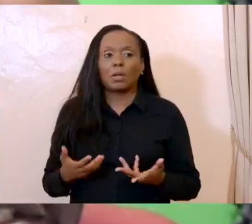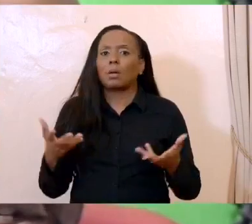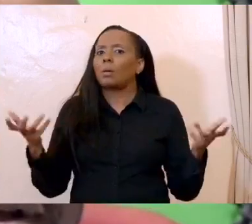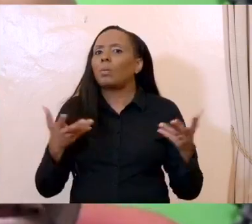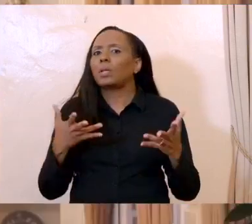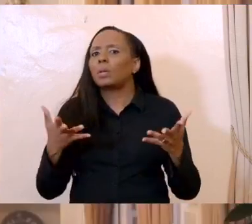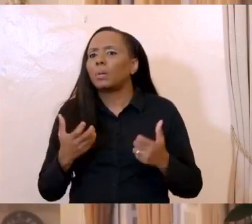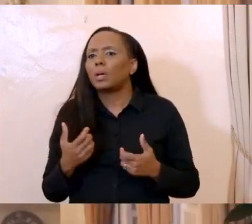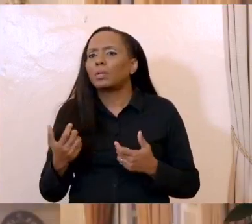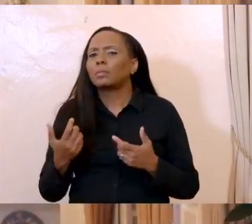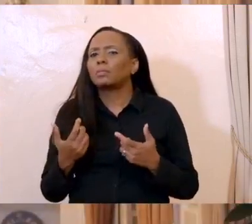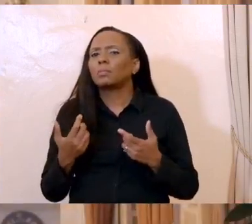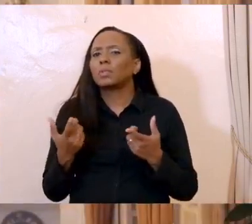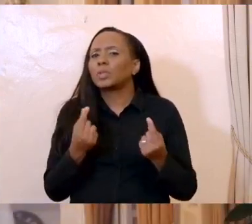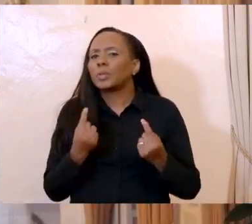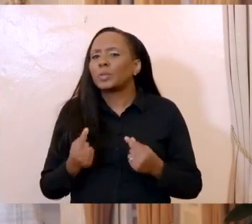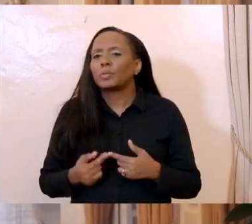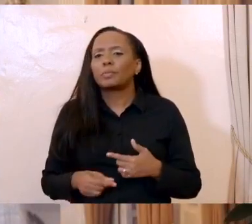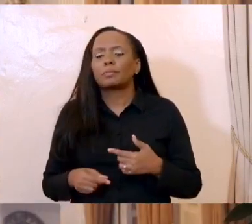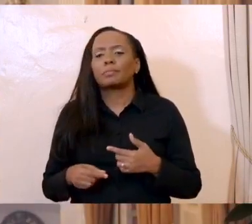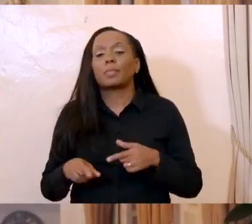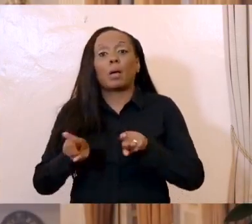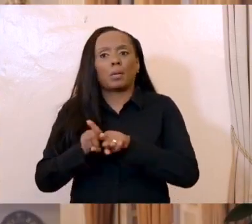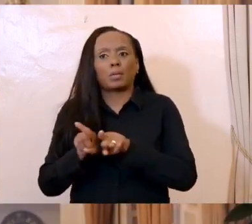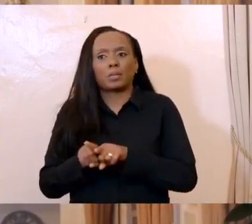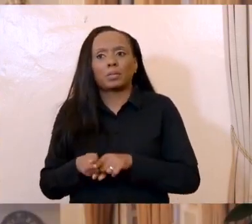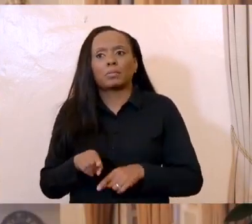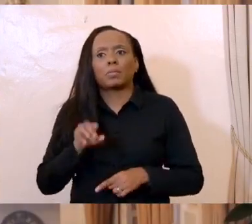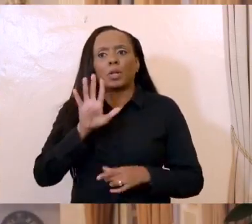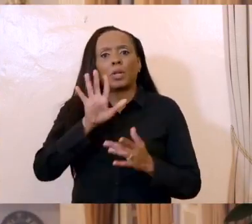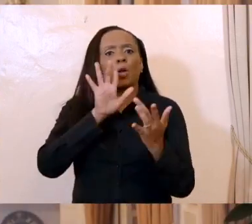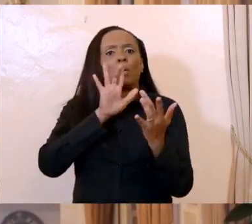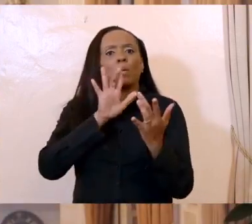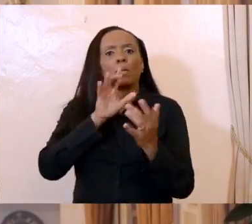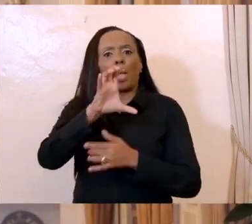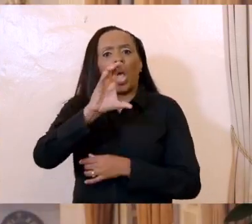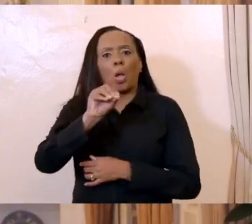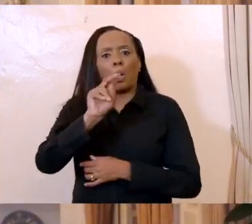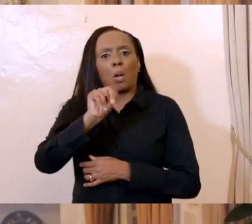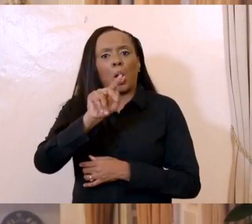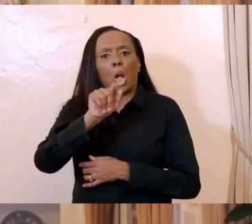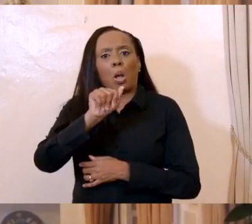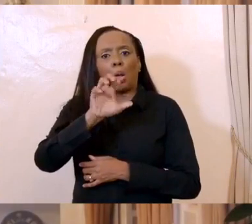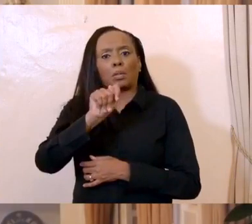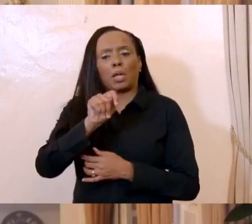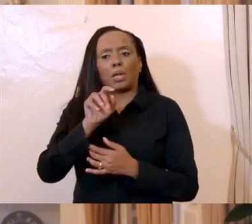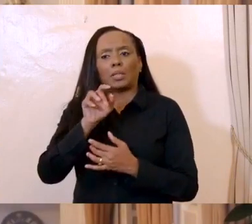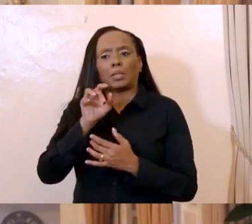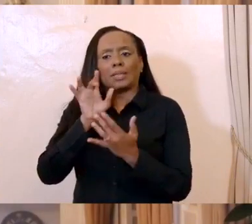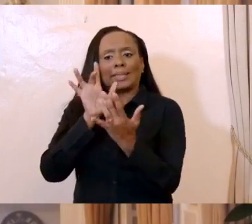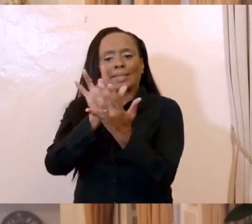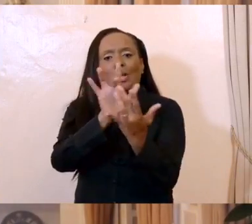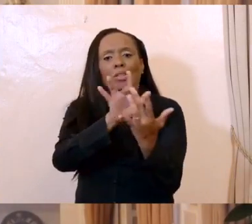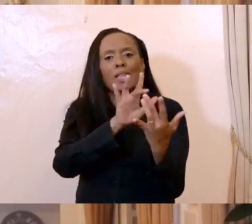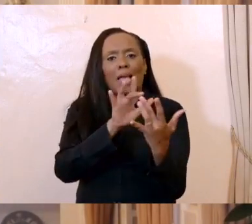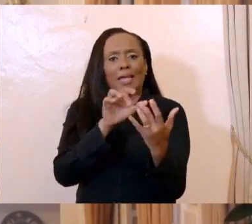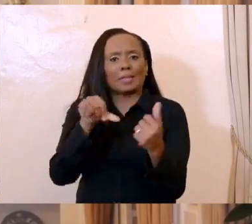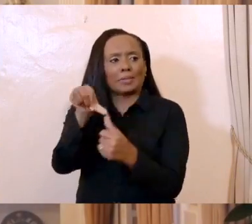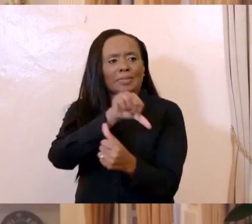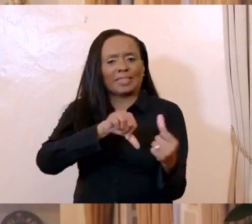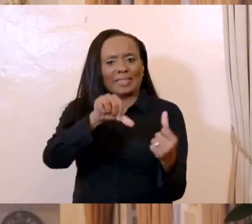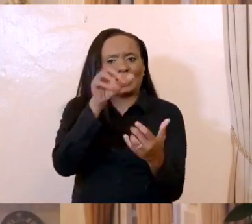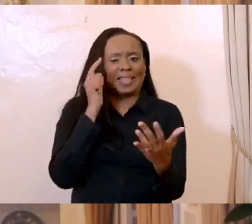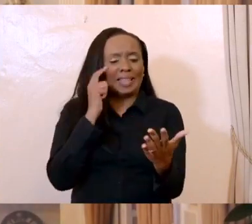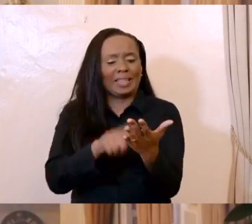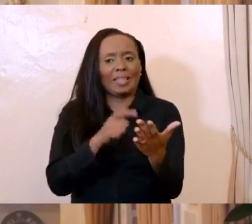first question. And second question is, in your contact tracing, have you definitively linked any of the original positive cases,